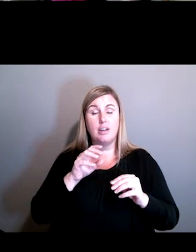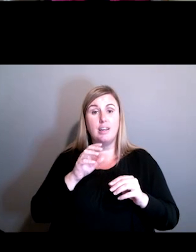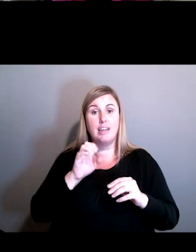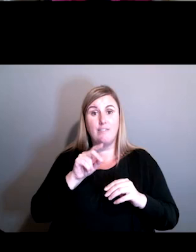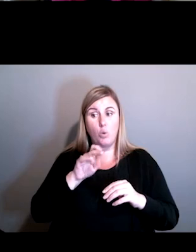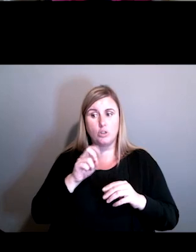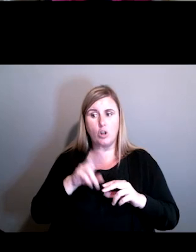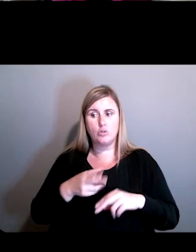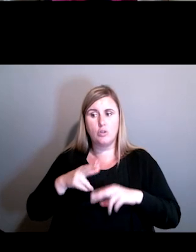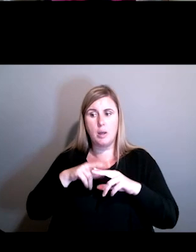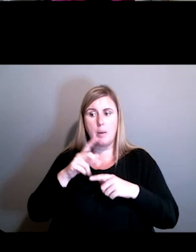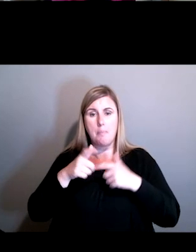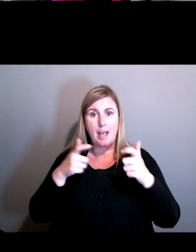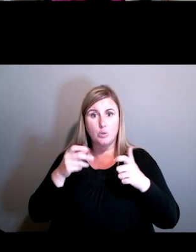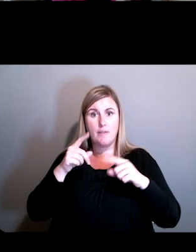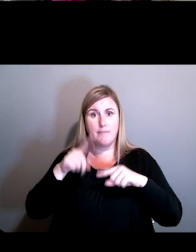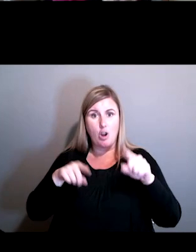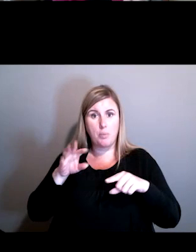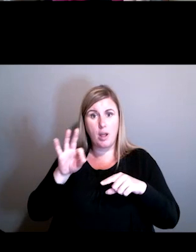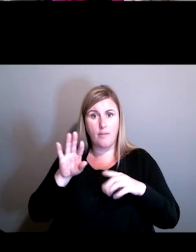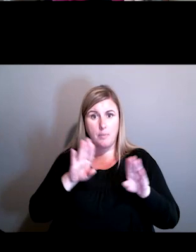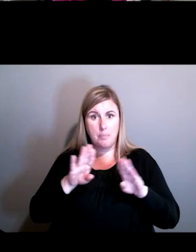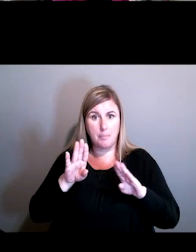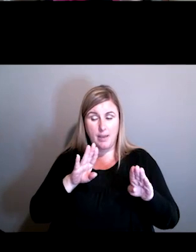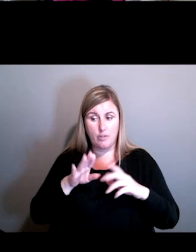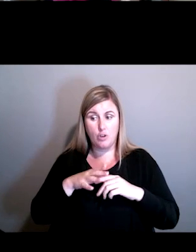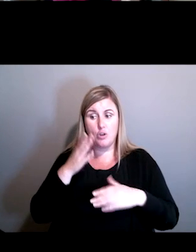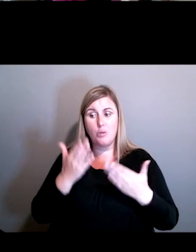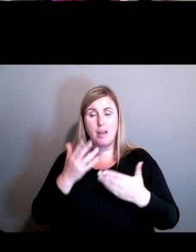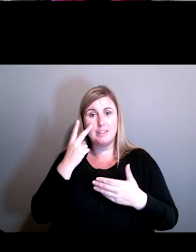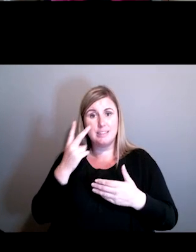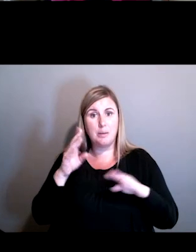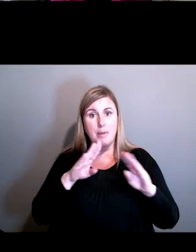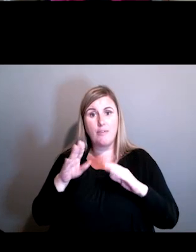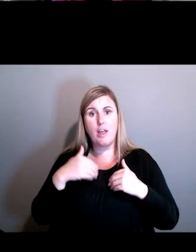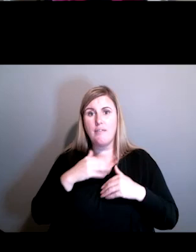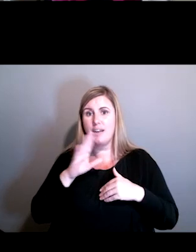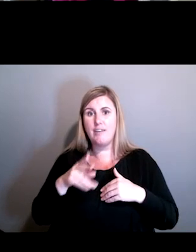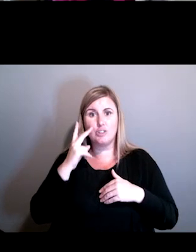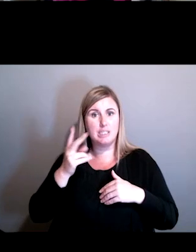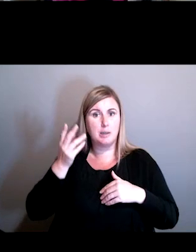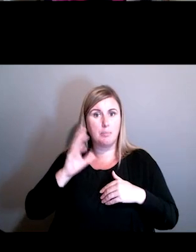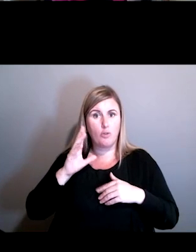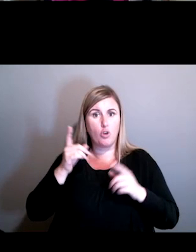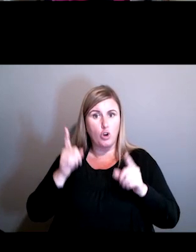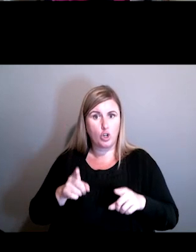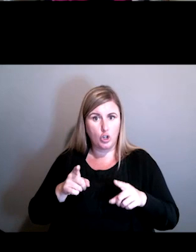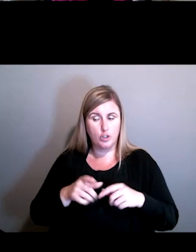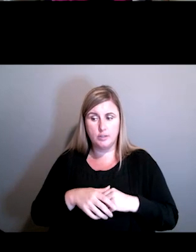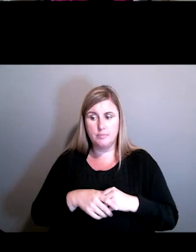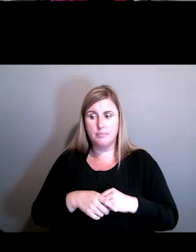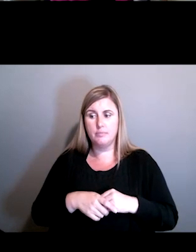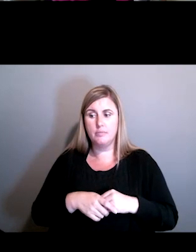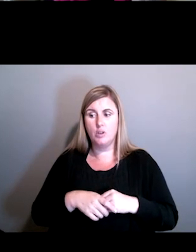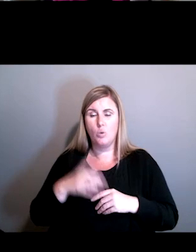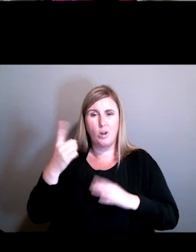of behavior. You may see behaviors that have never seen before occur. The one example that we always like to give